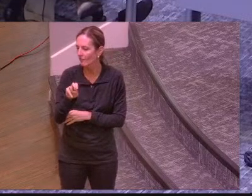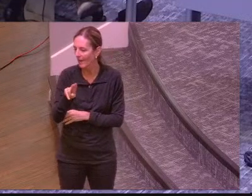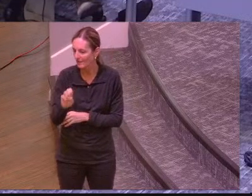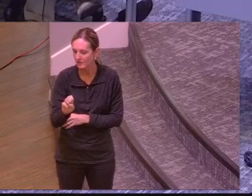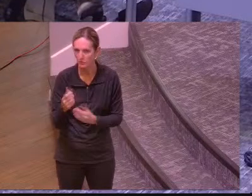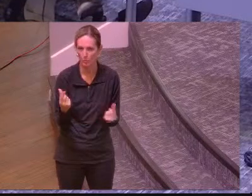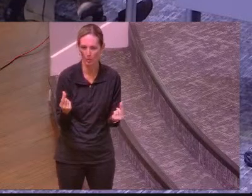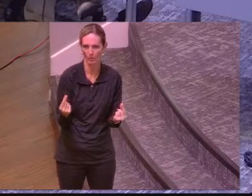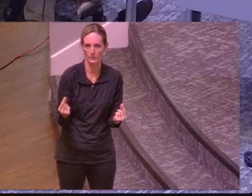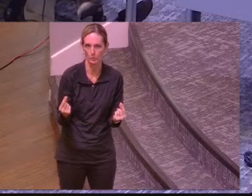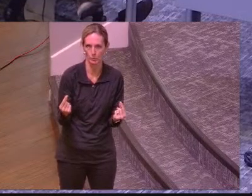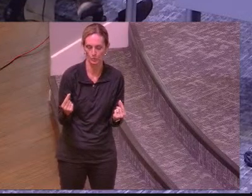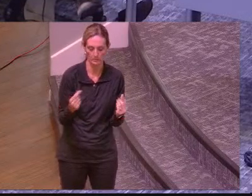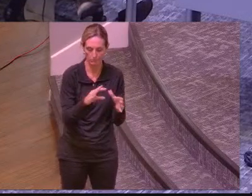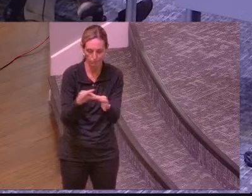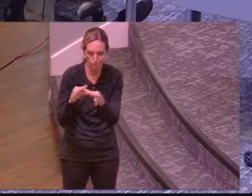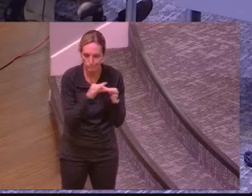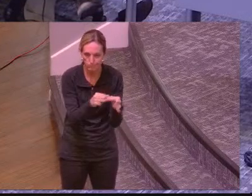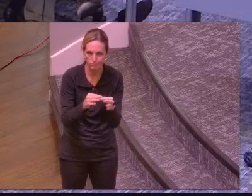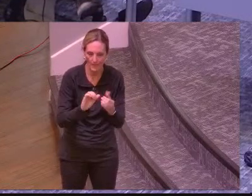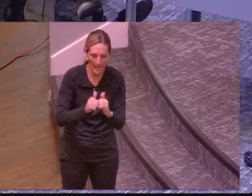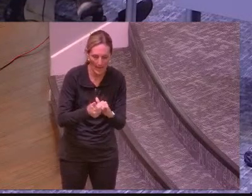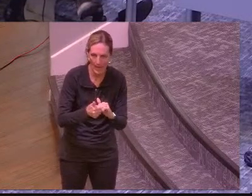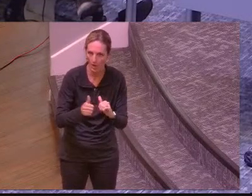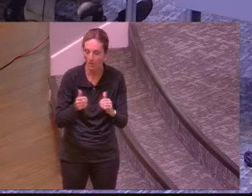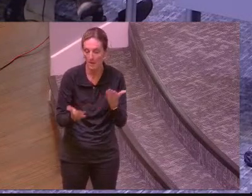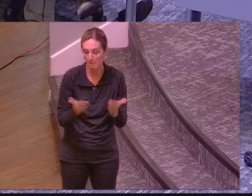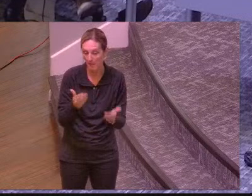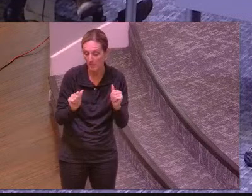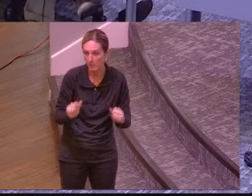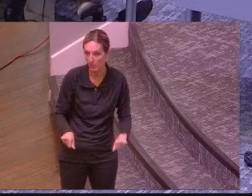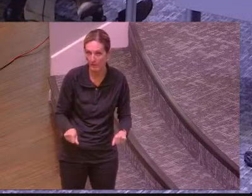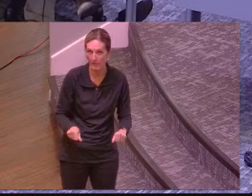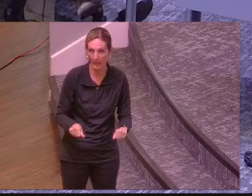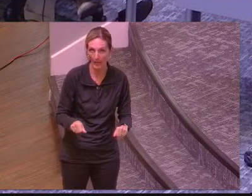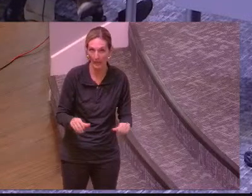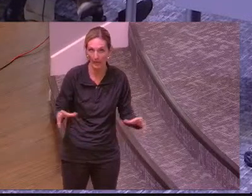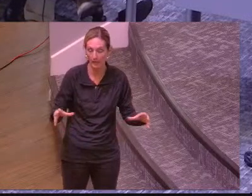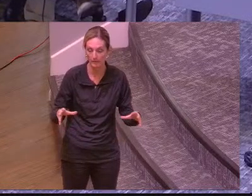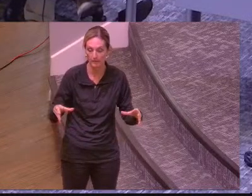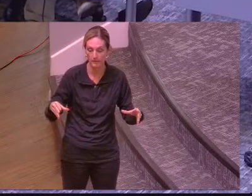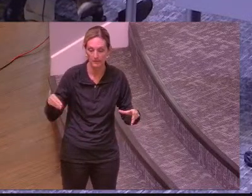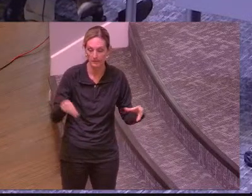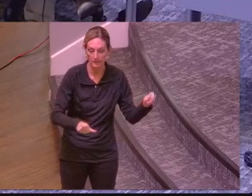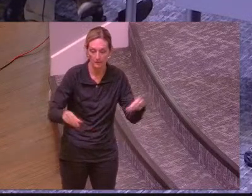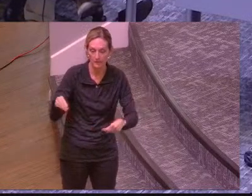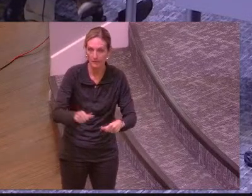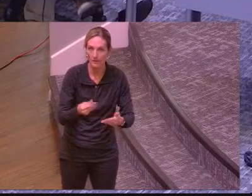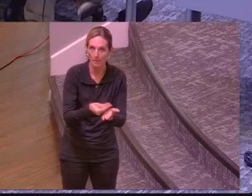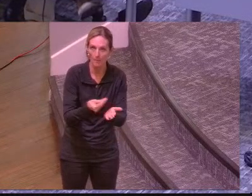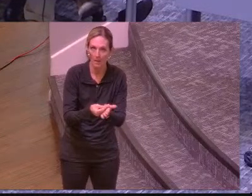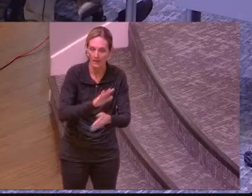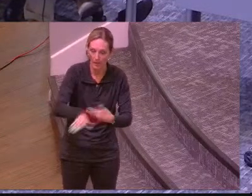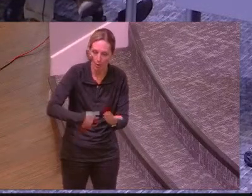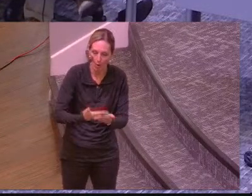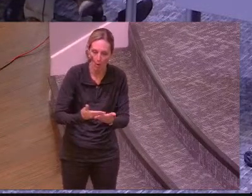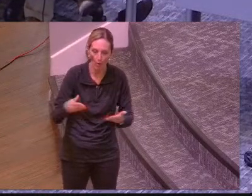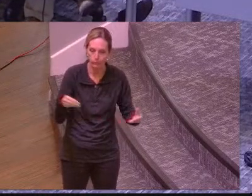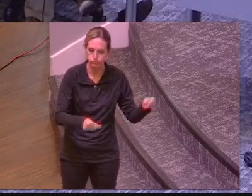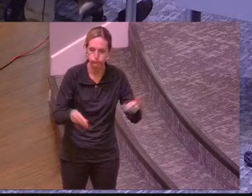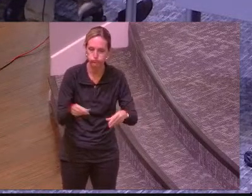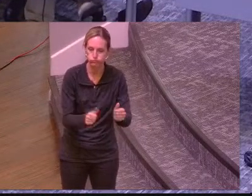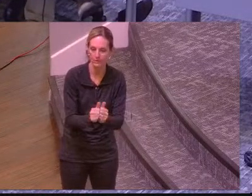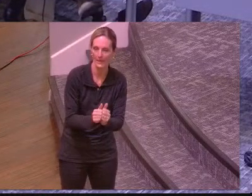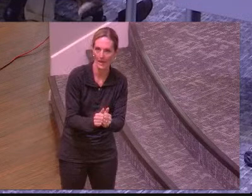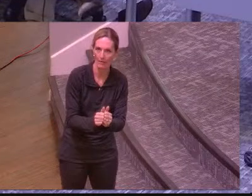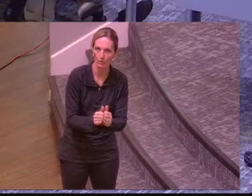collectively, maybe ways we can pool our funds together to start really addressing some of those needs in the community,